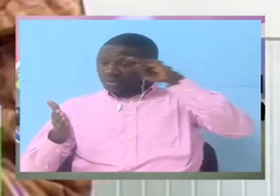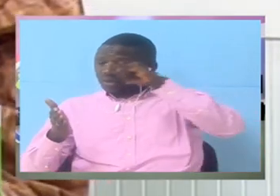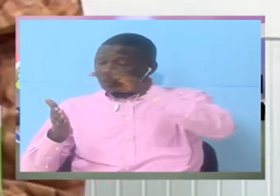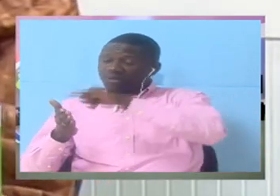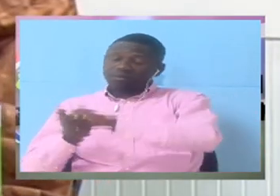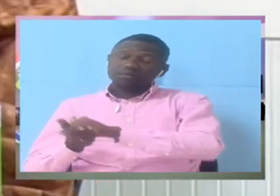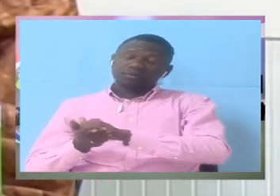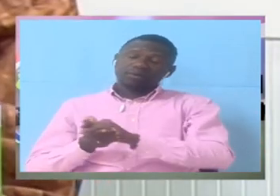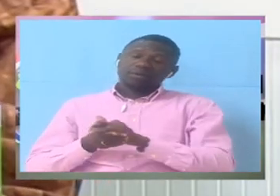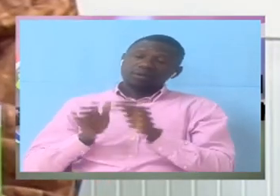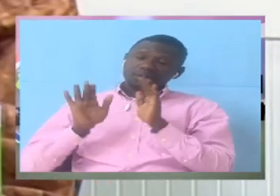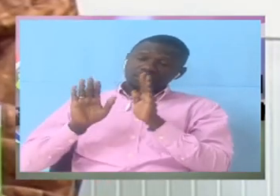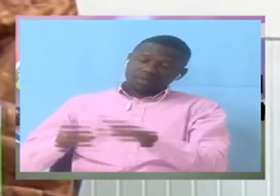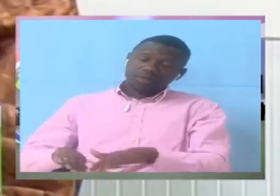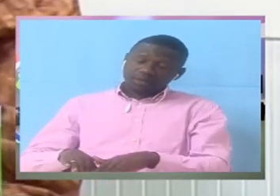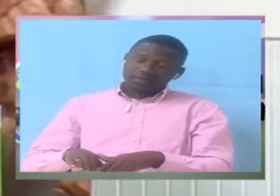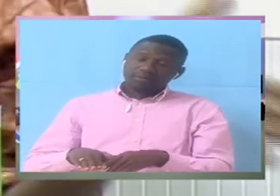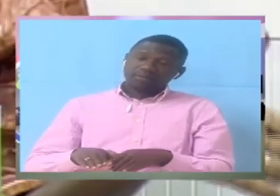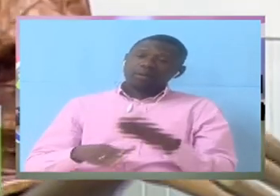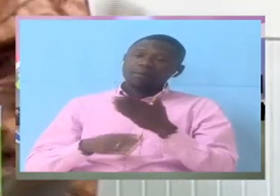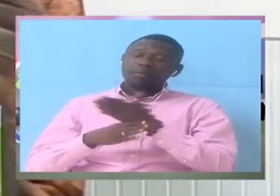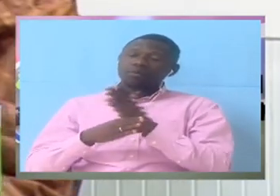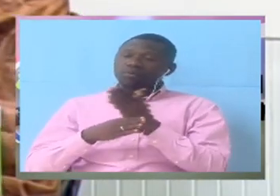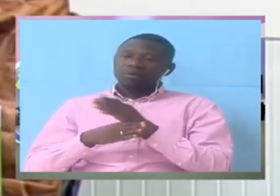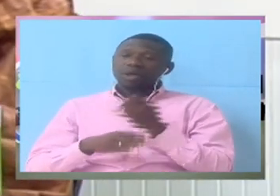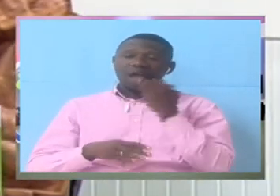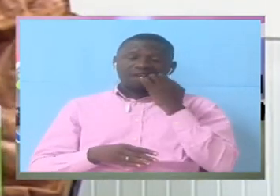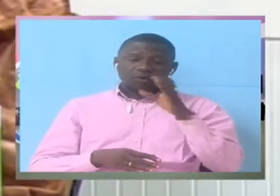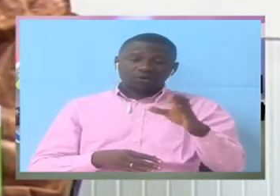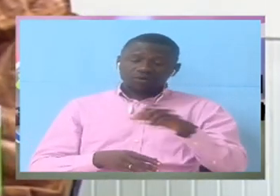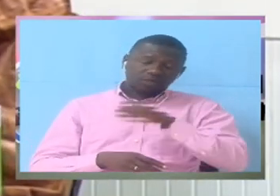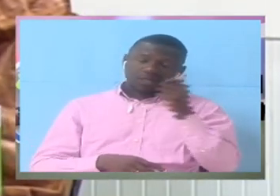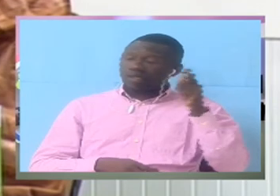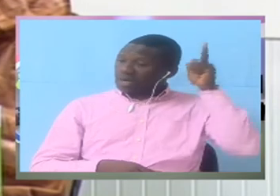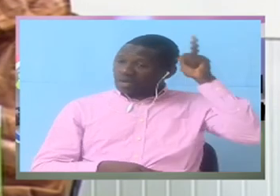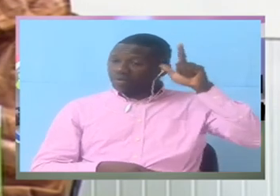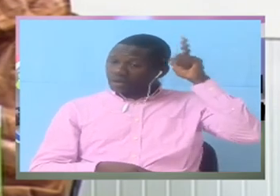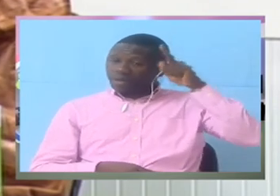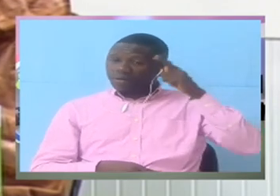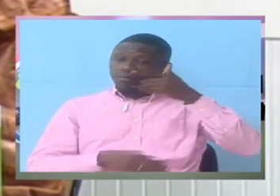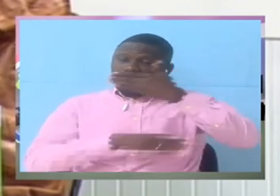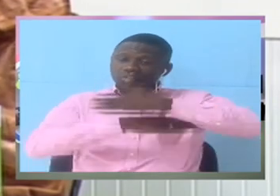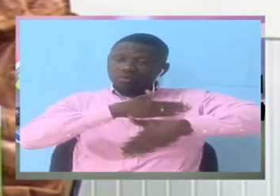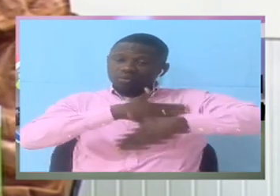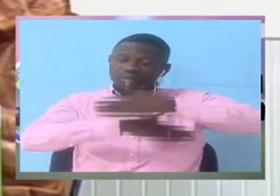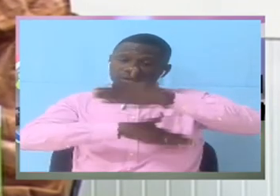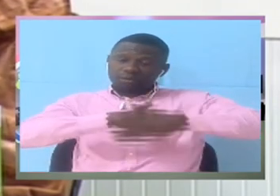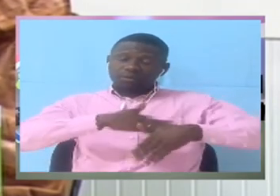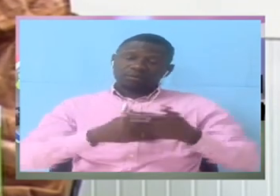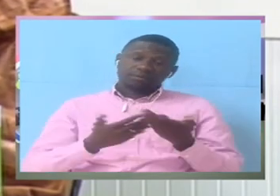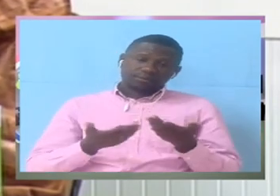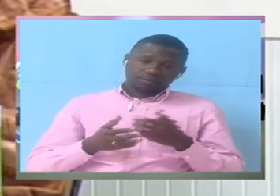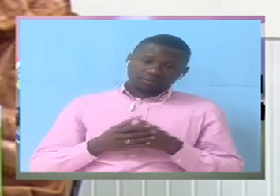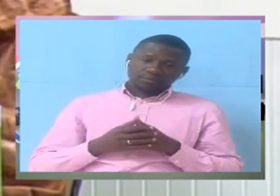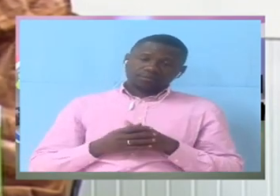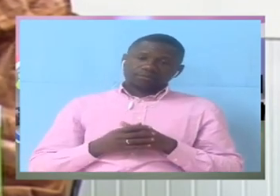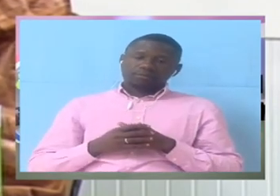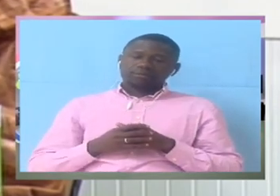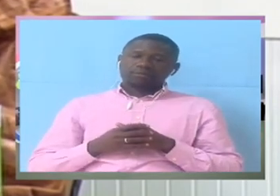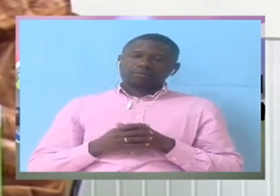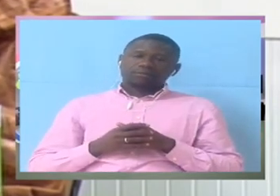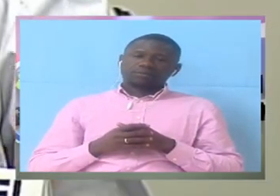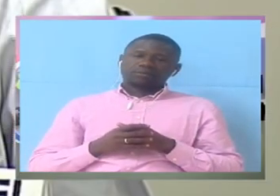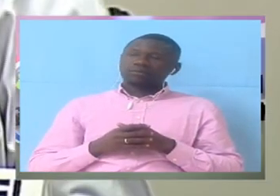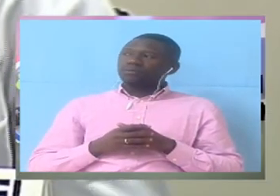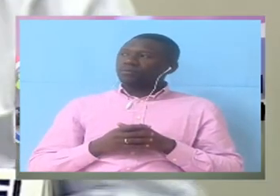Between Ivory Coast and Liberia border. It went and landed between the Ivory Coast and Liberia's